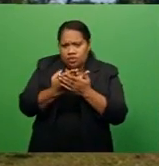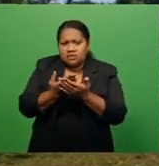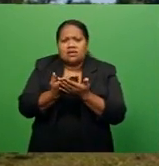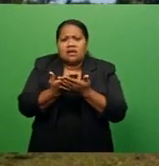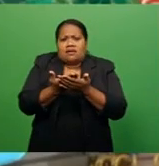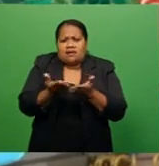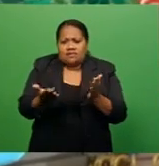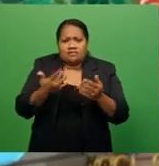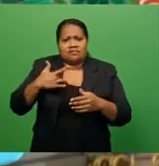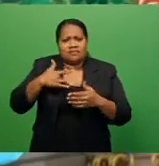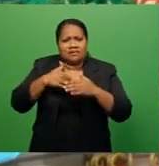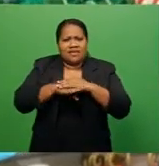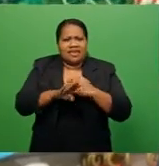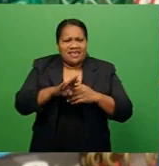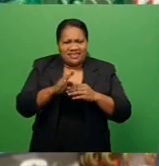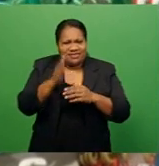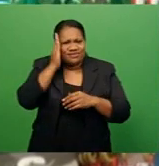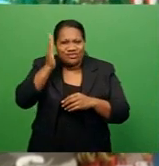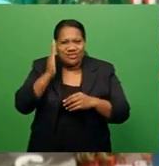We are trying to